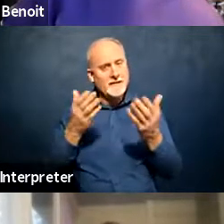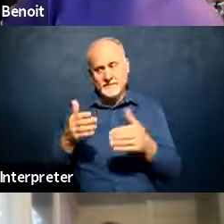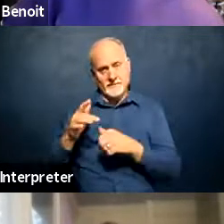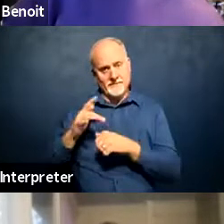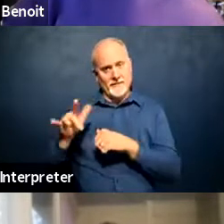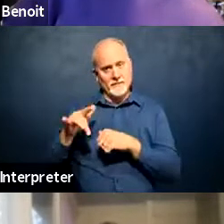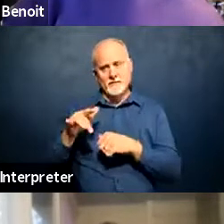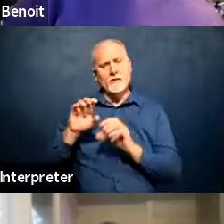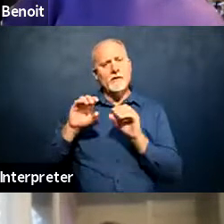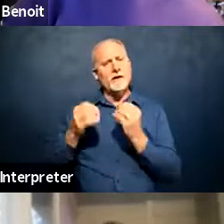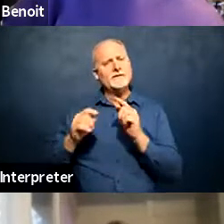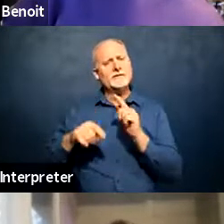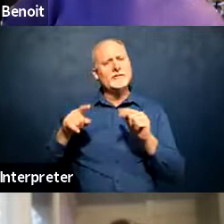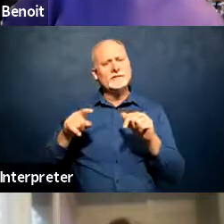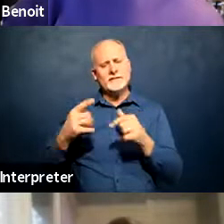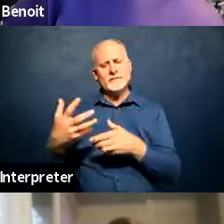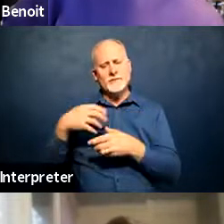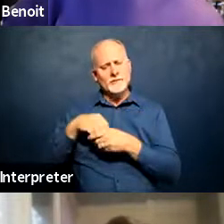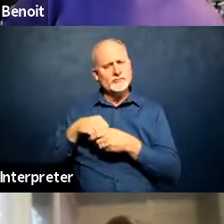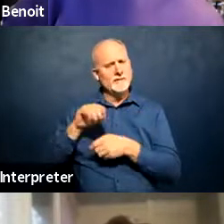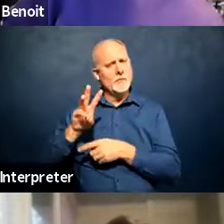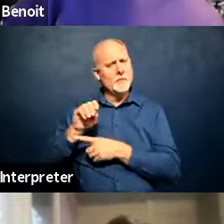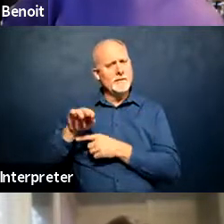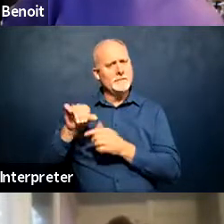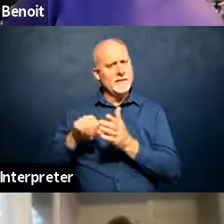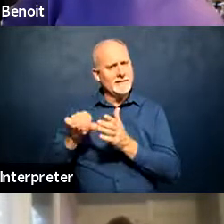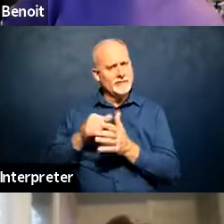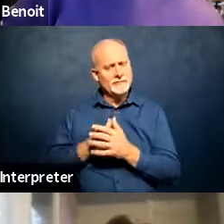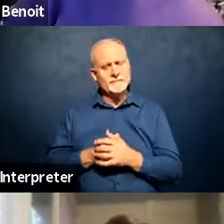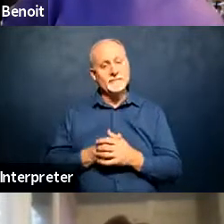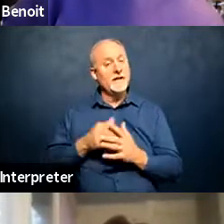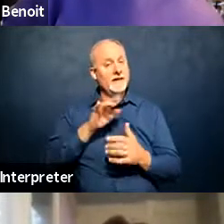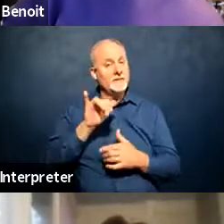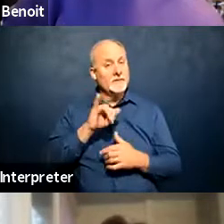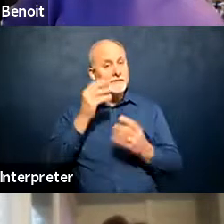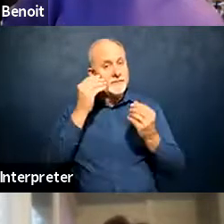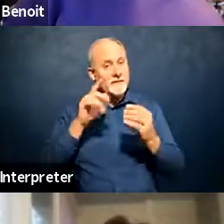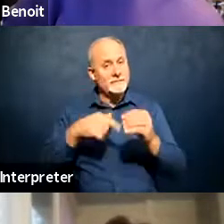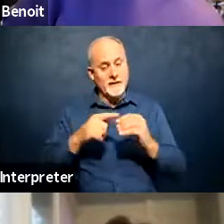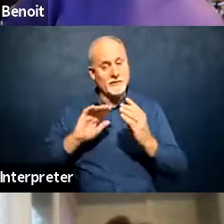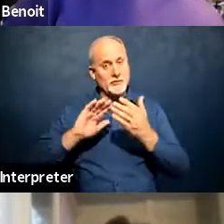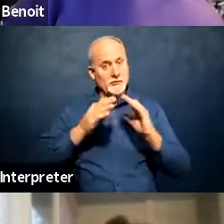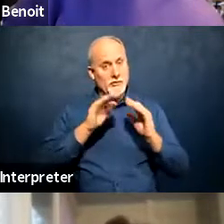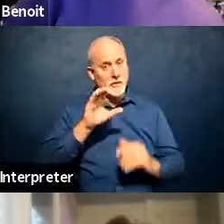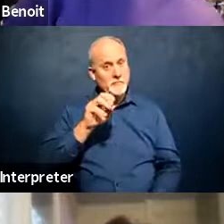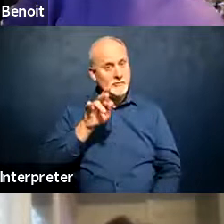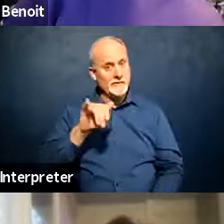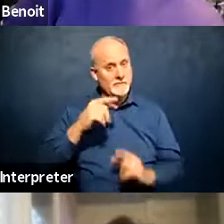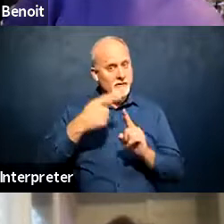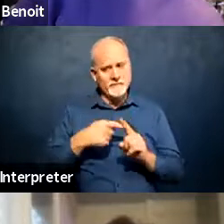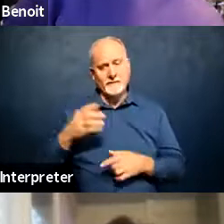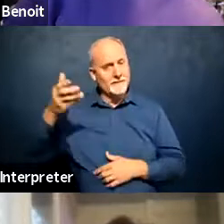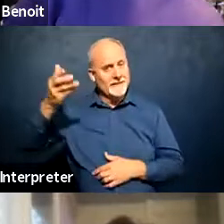on the Office of Diversity and Inclusion's website, including information about Community Month, which offers lectures,